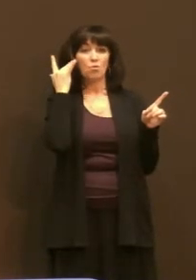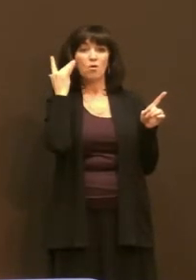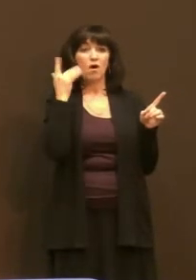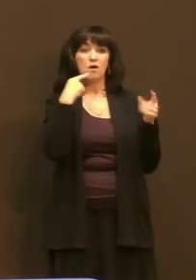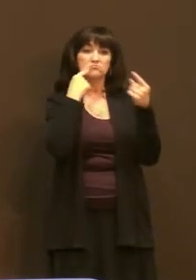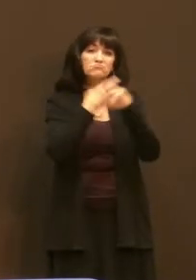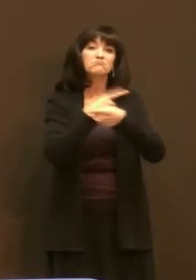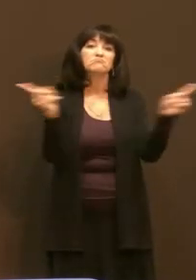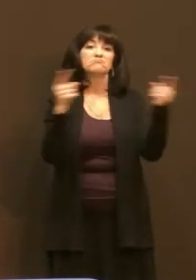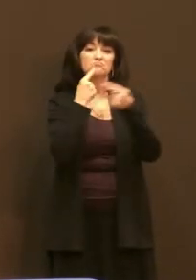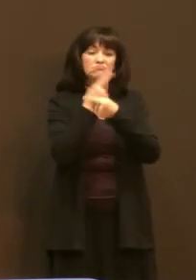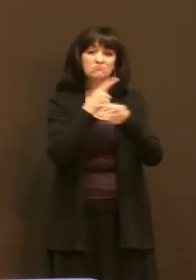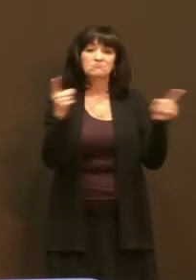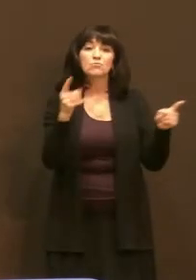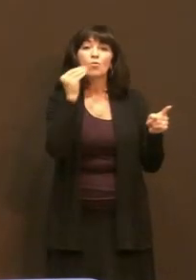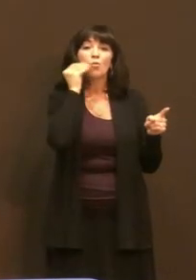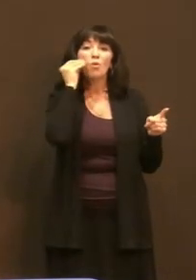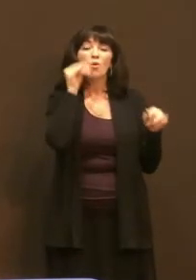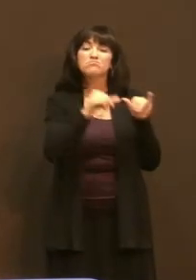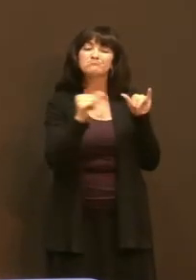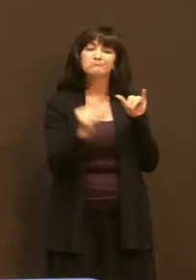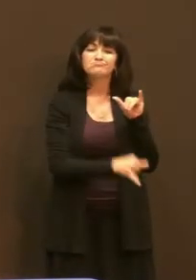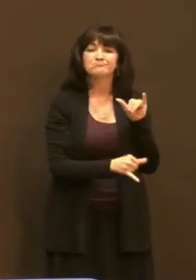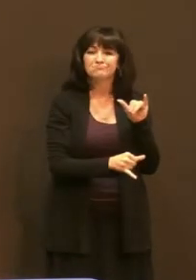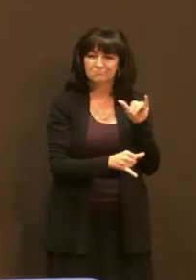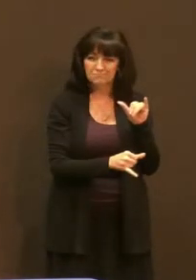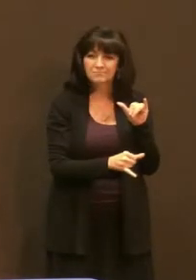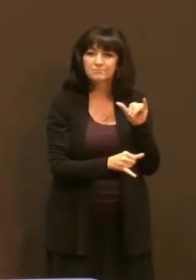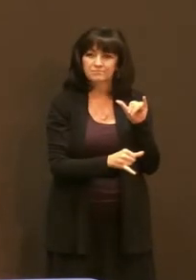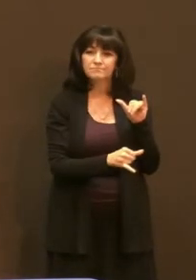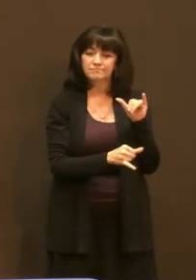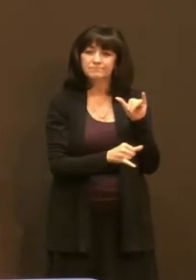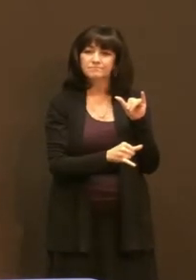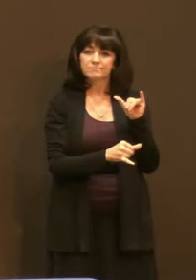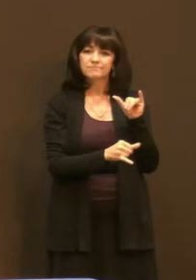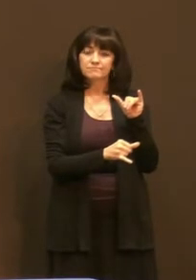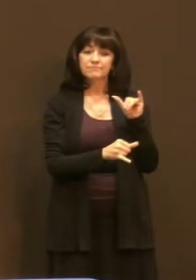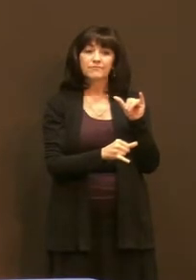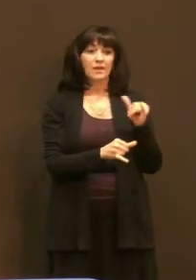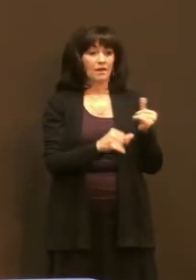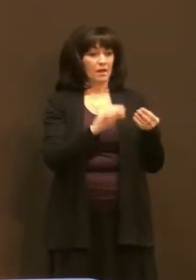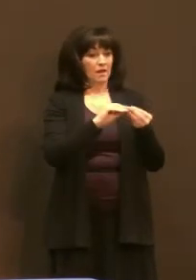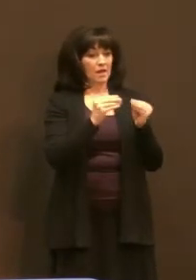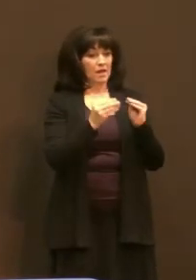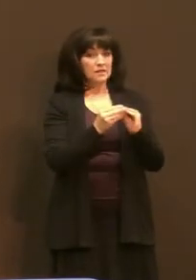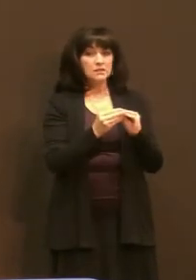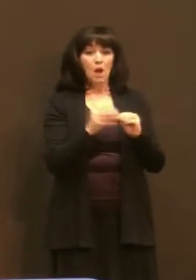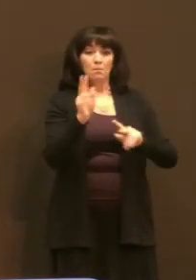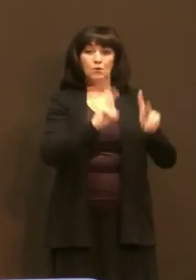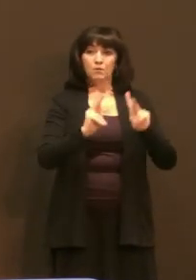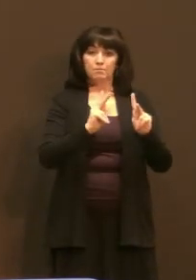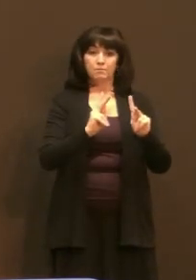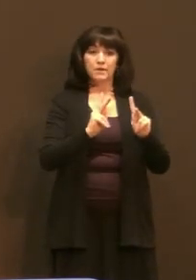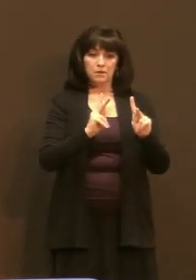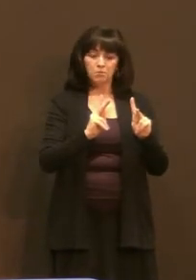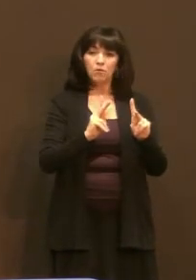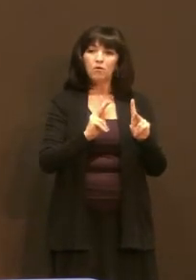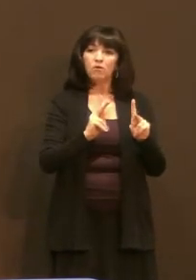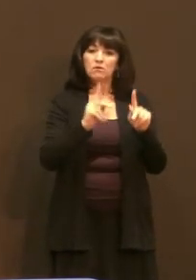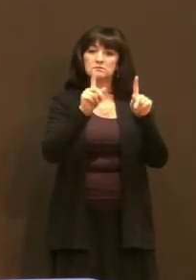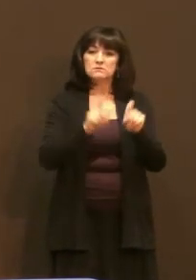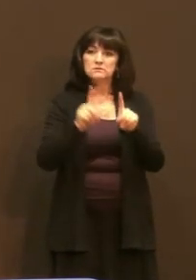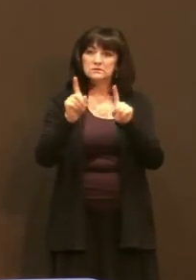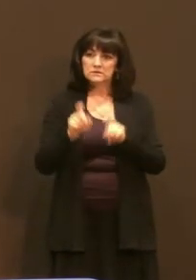of cases that we're seeing, or the growth of the number of cases is at a lower level.